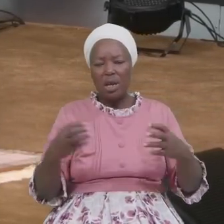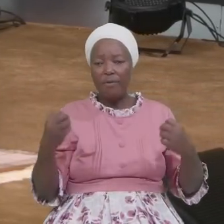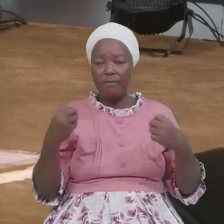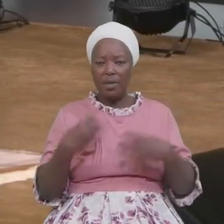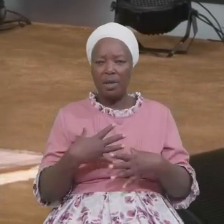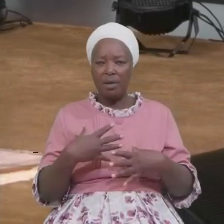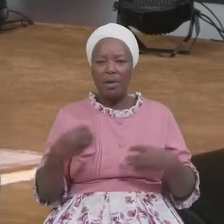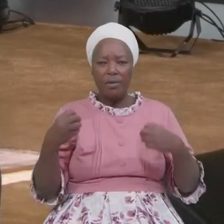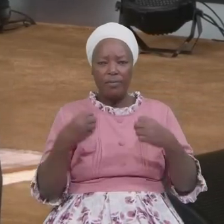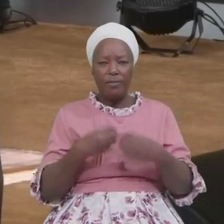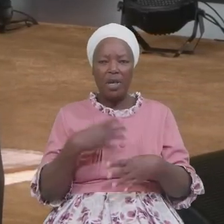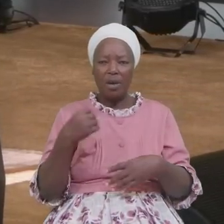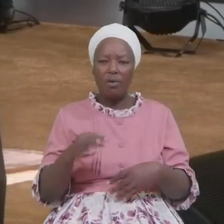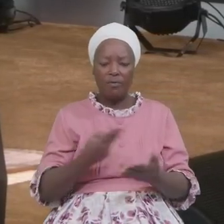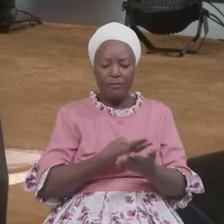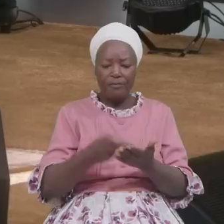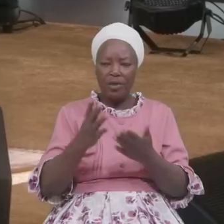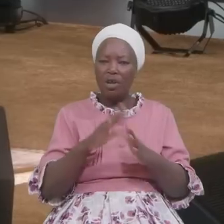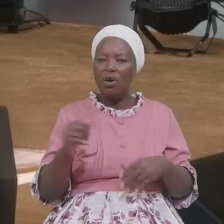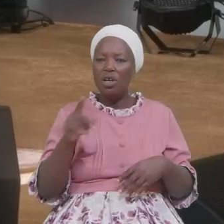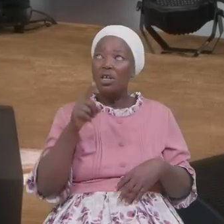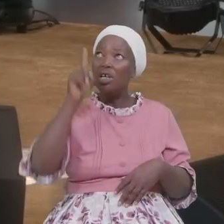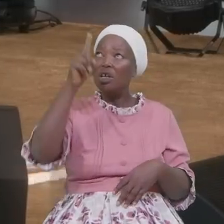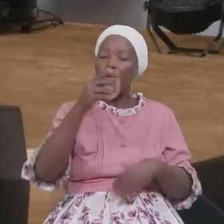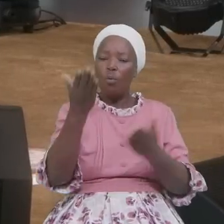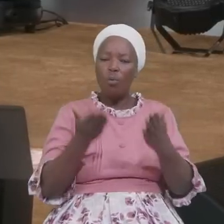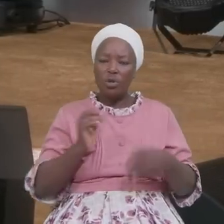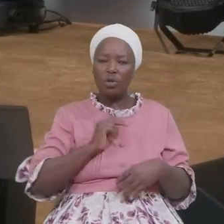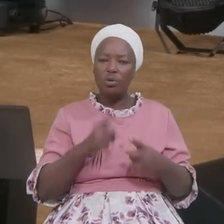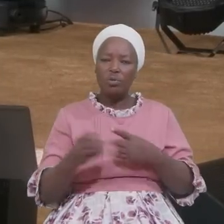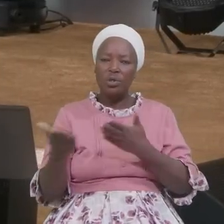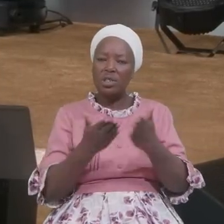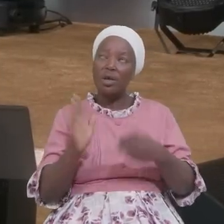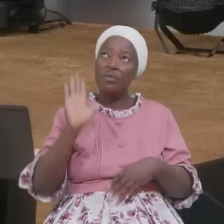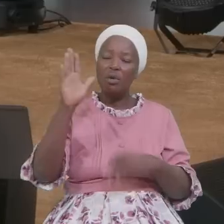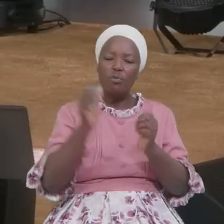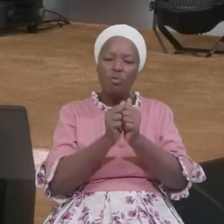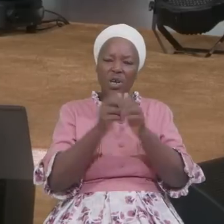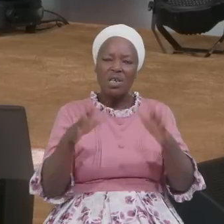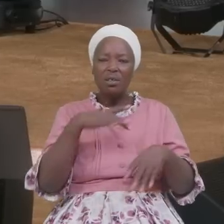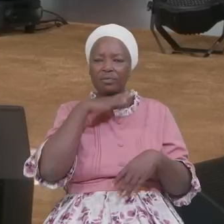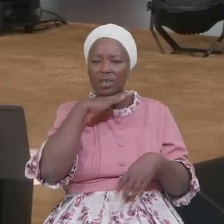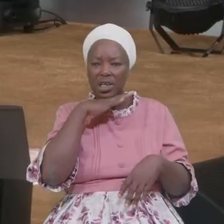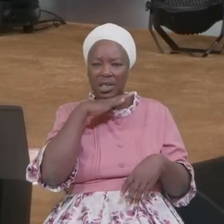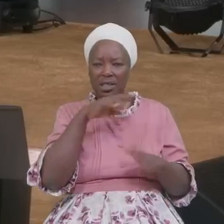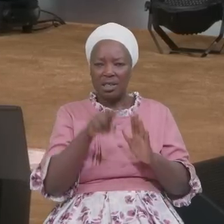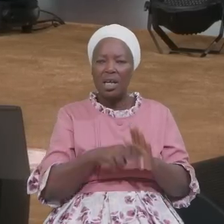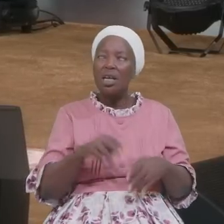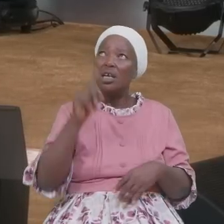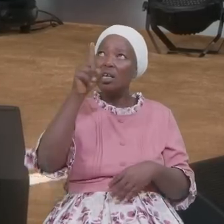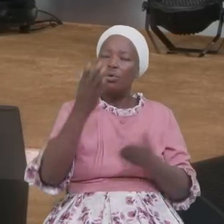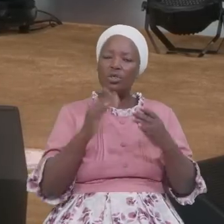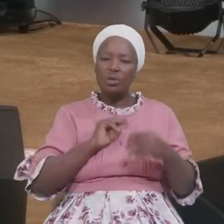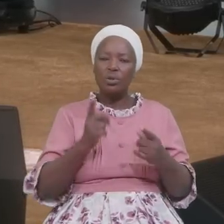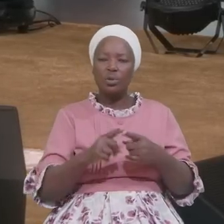fear, fear of failure. He wants us to serve him without filthiness. He wants us to